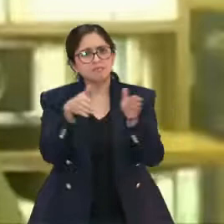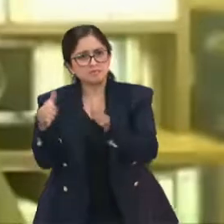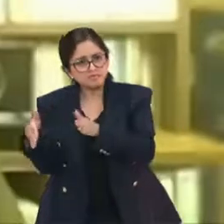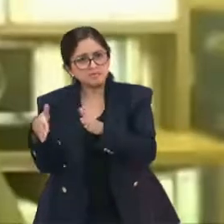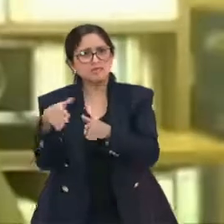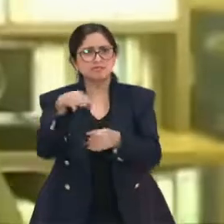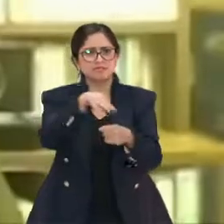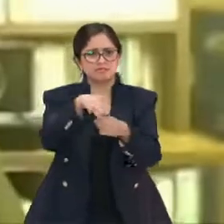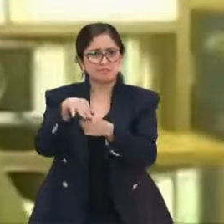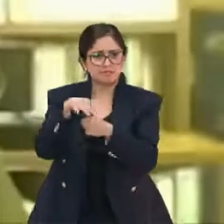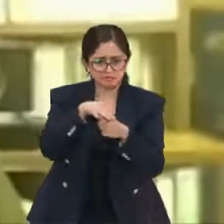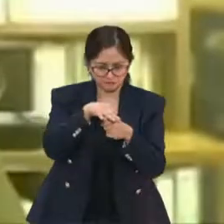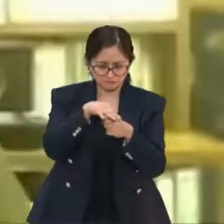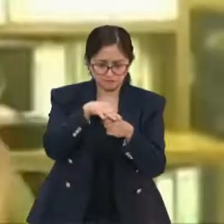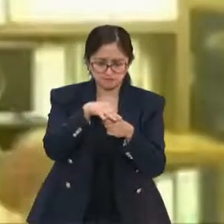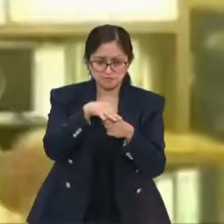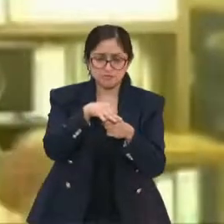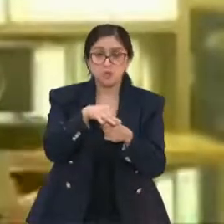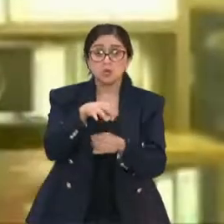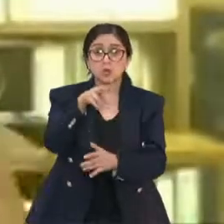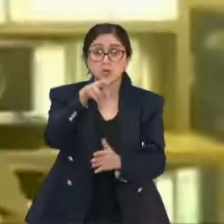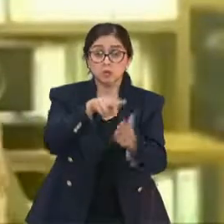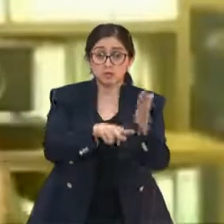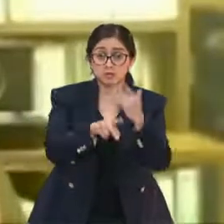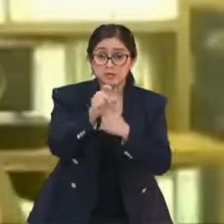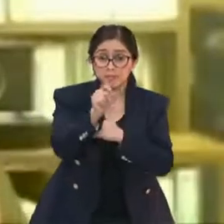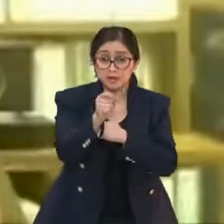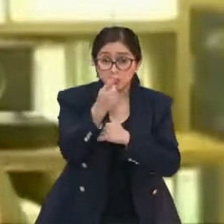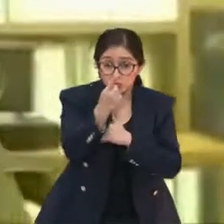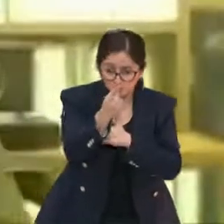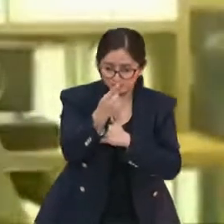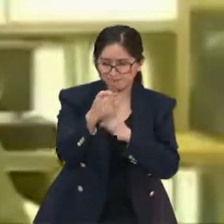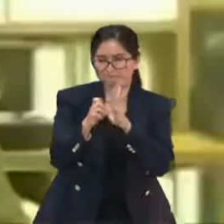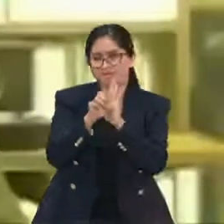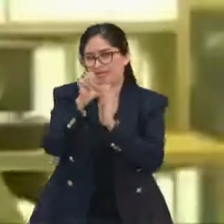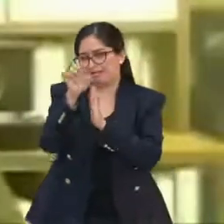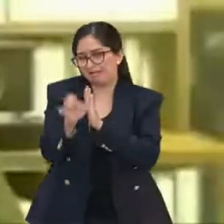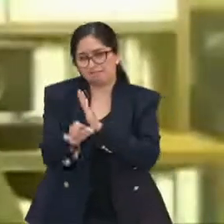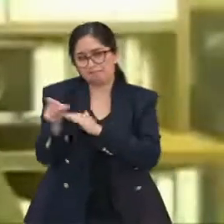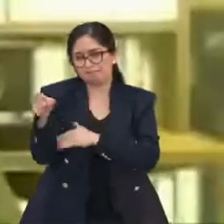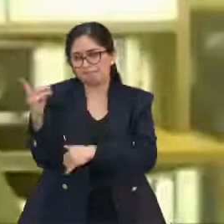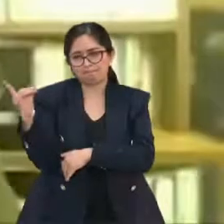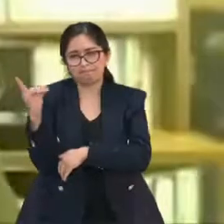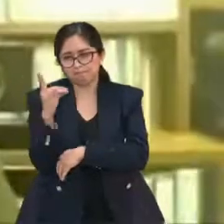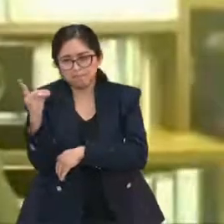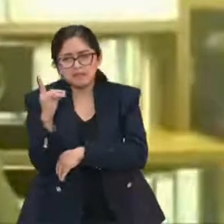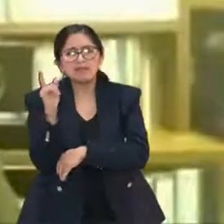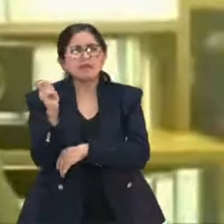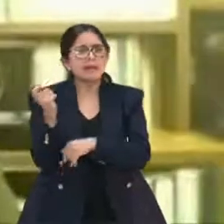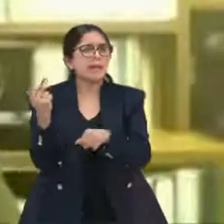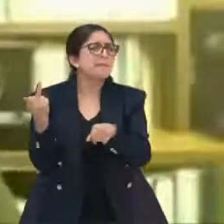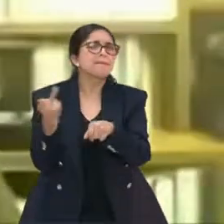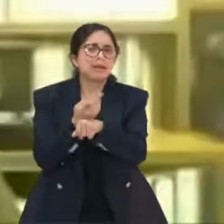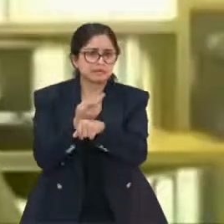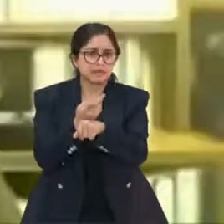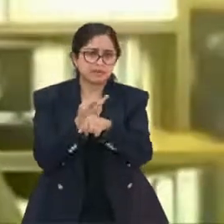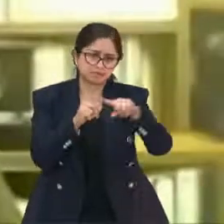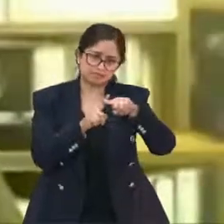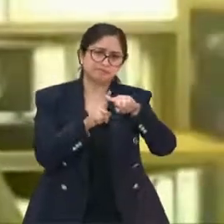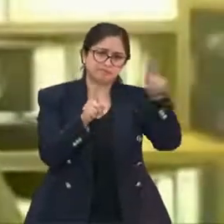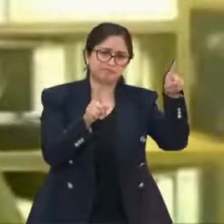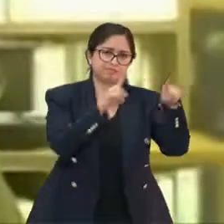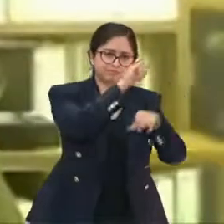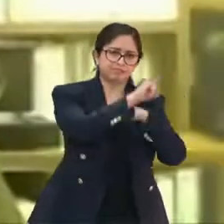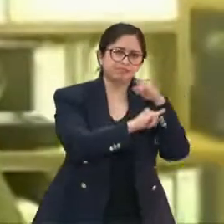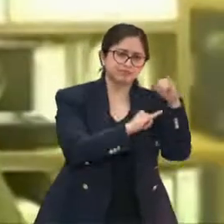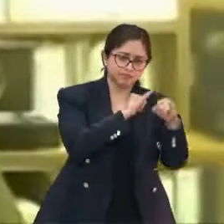postponement effect of elections. In 2021, again, speaking about Bolivia,